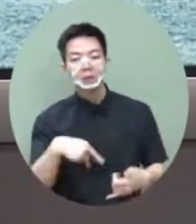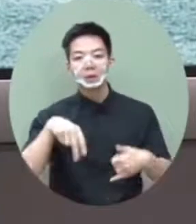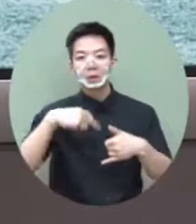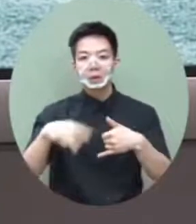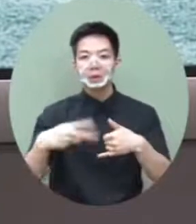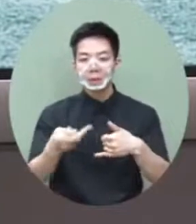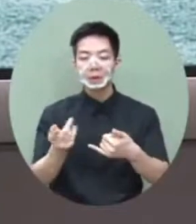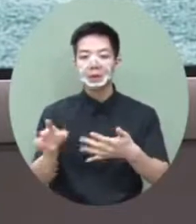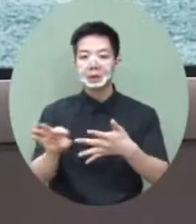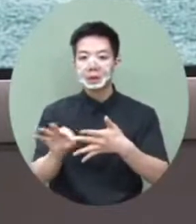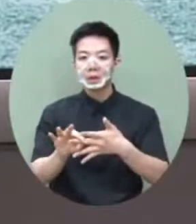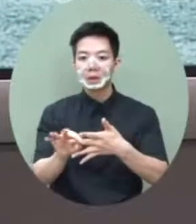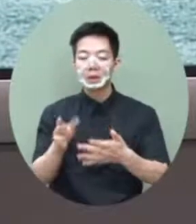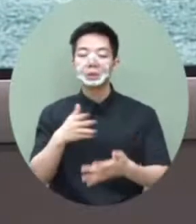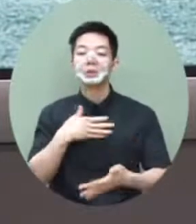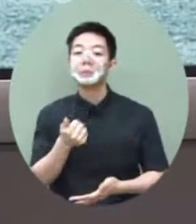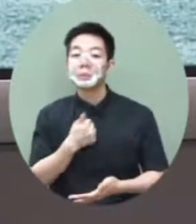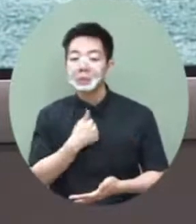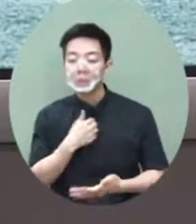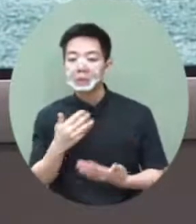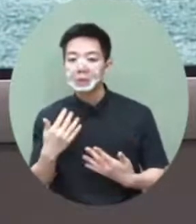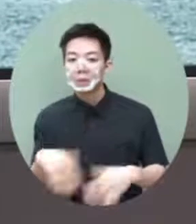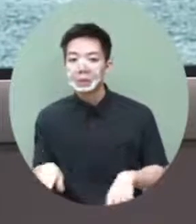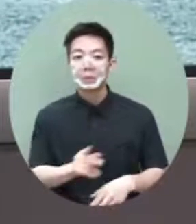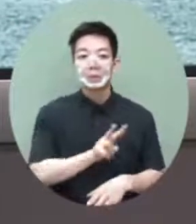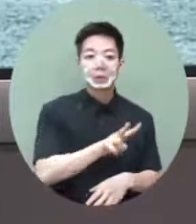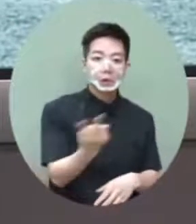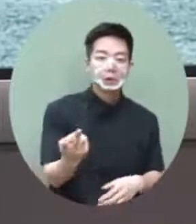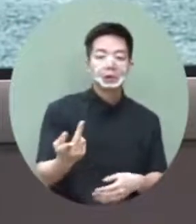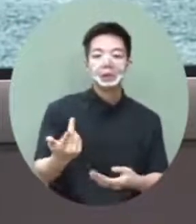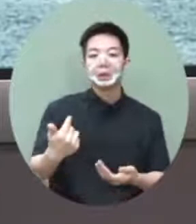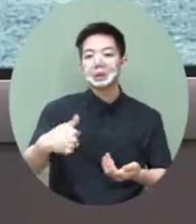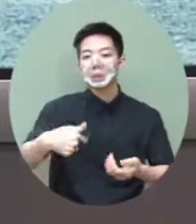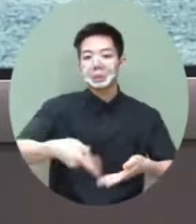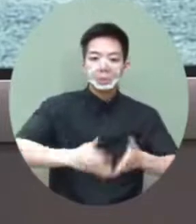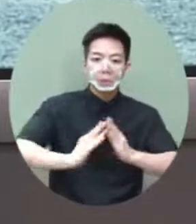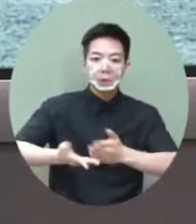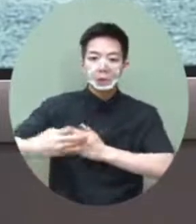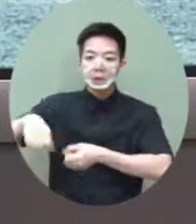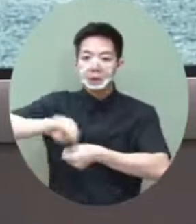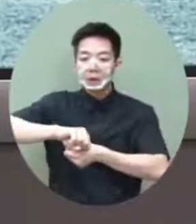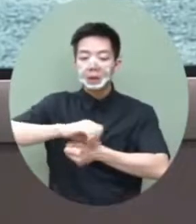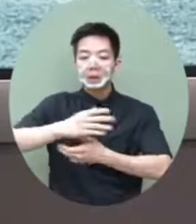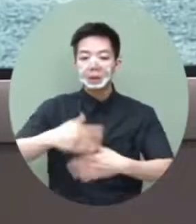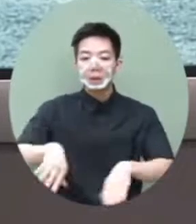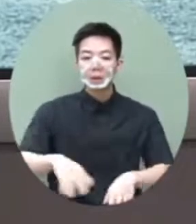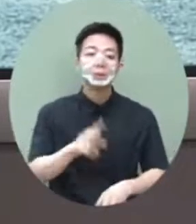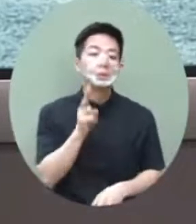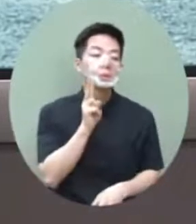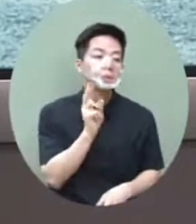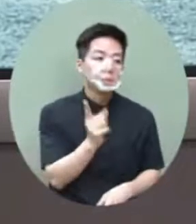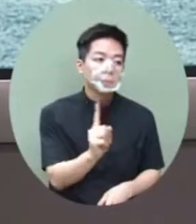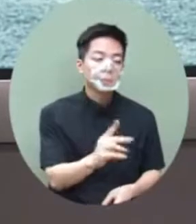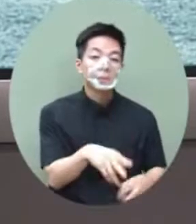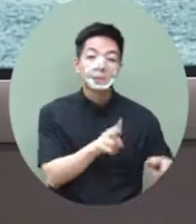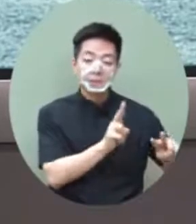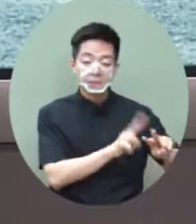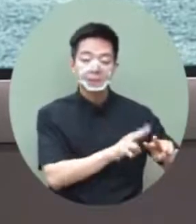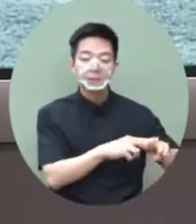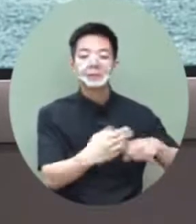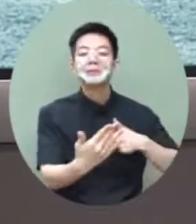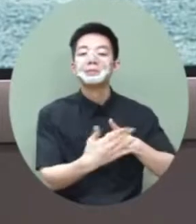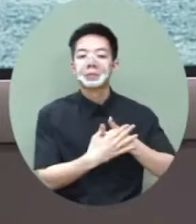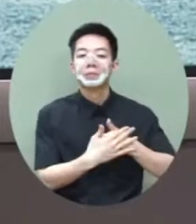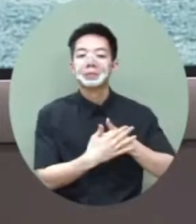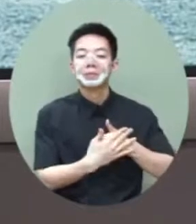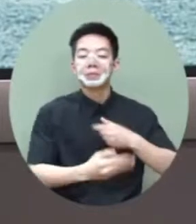rapidly. We will keep in view the situation and increase the number of quarantine facilities. We have made some